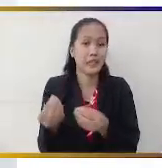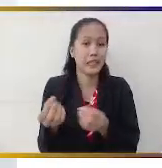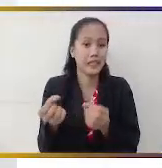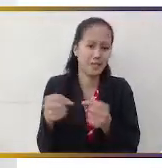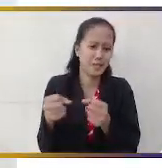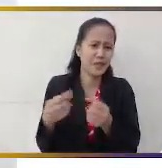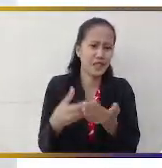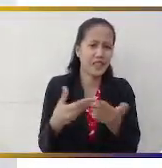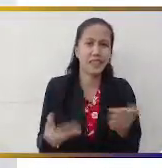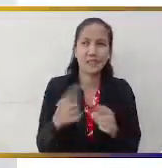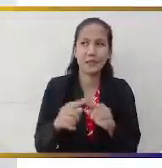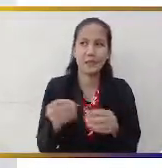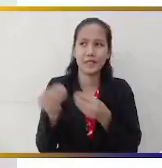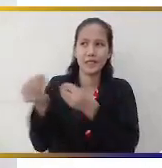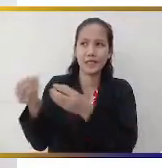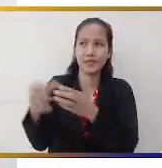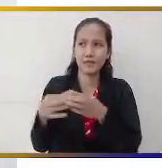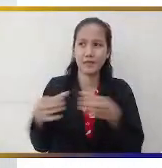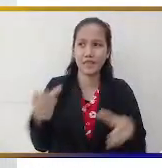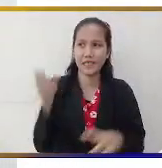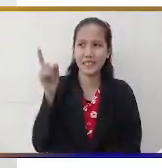here's 100 pesos.